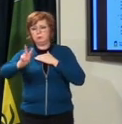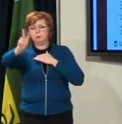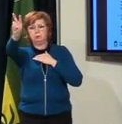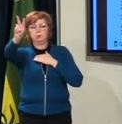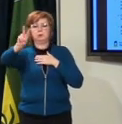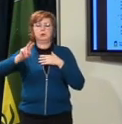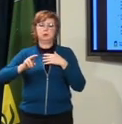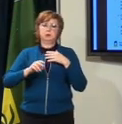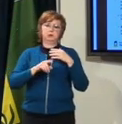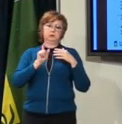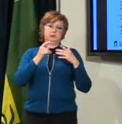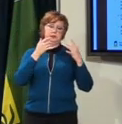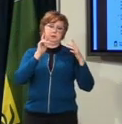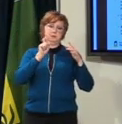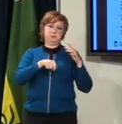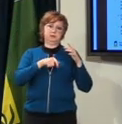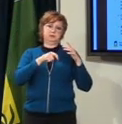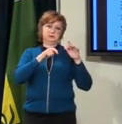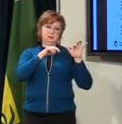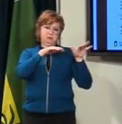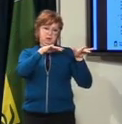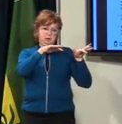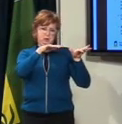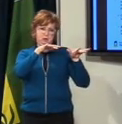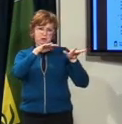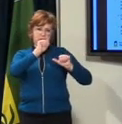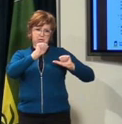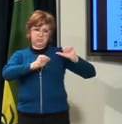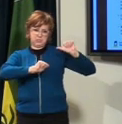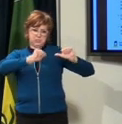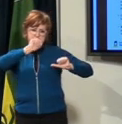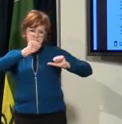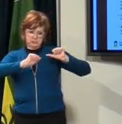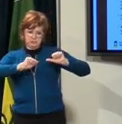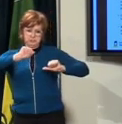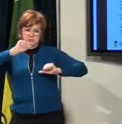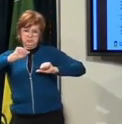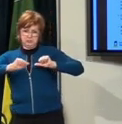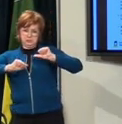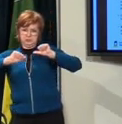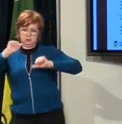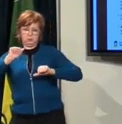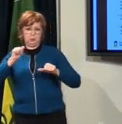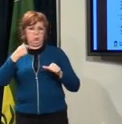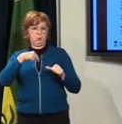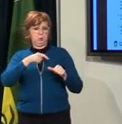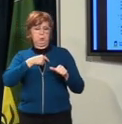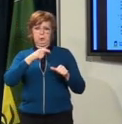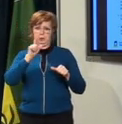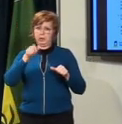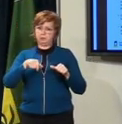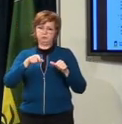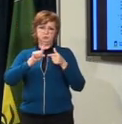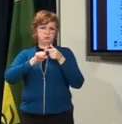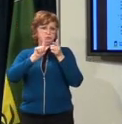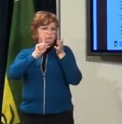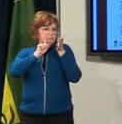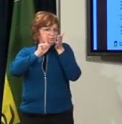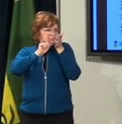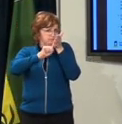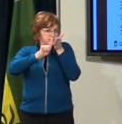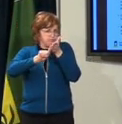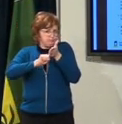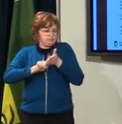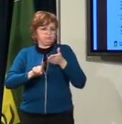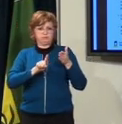well as the current case trajectory, to assess our need for further slowdowns or to